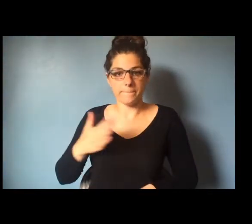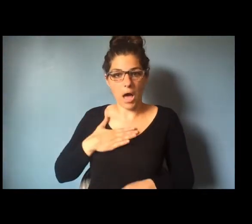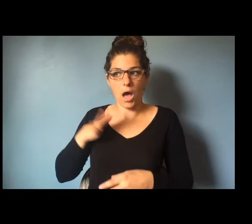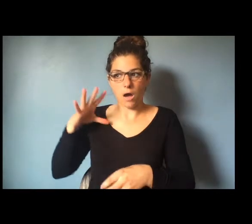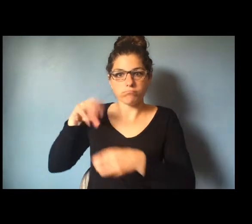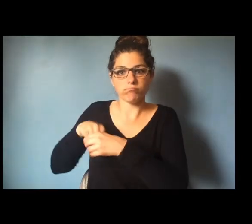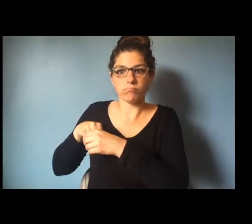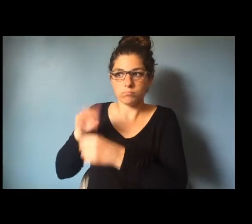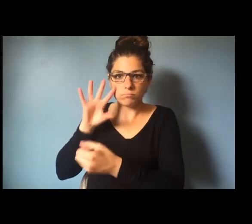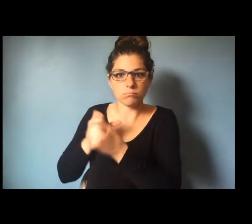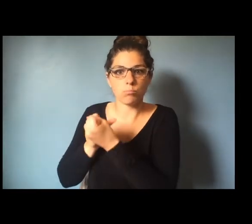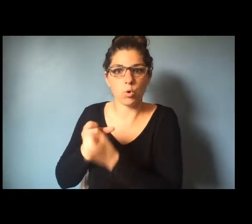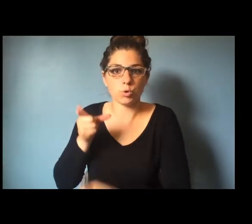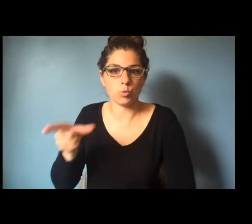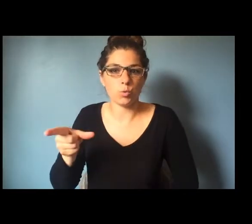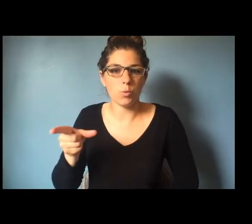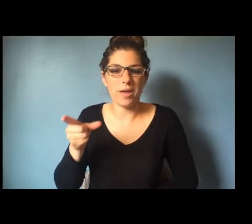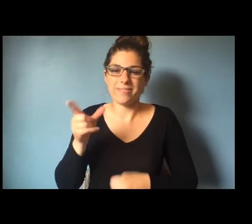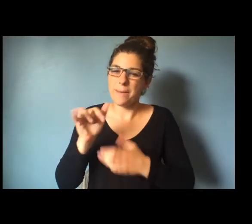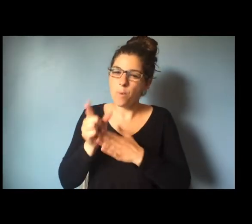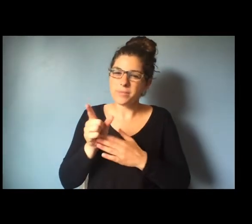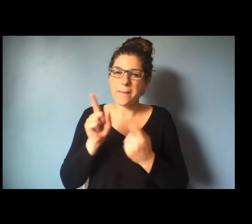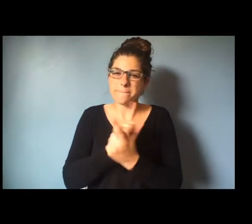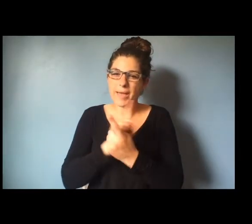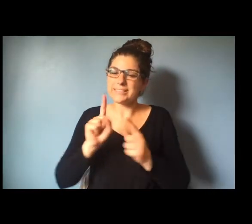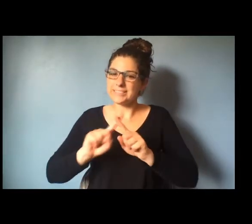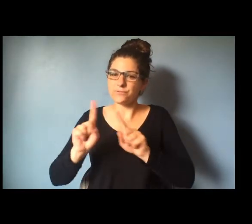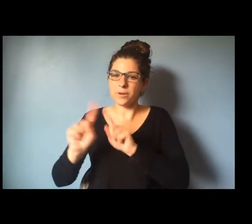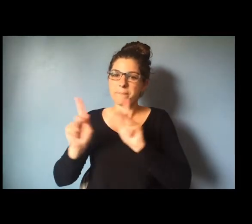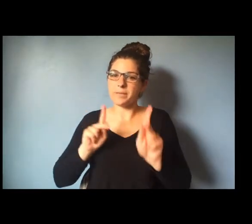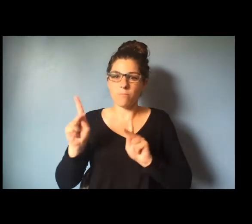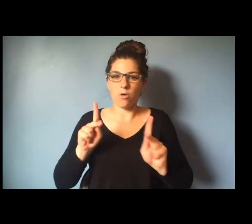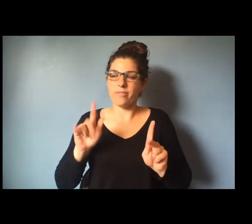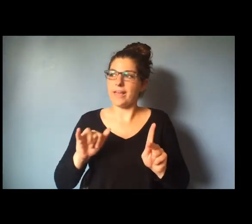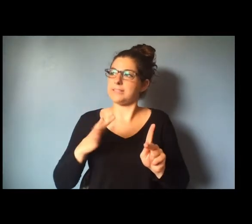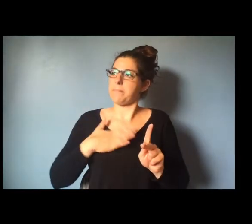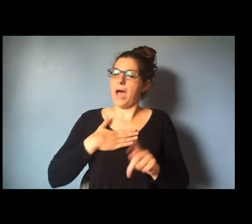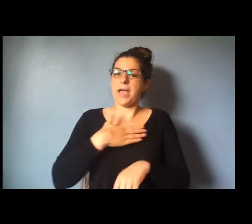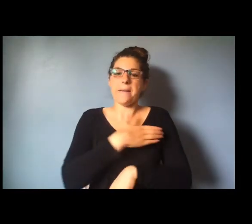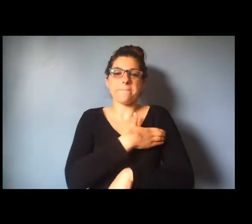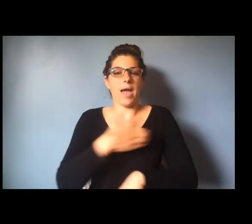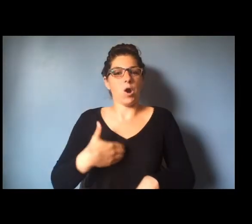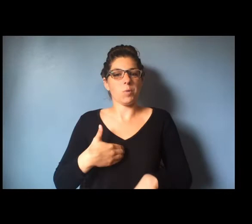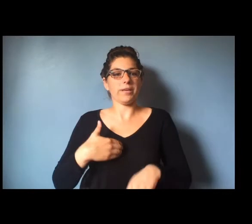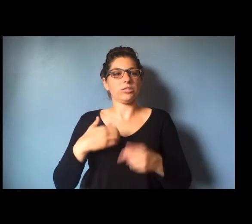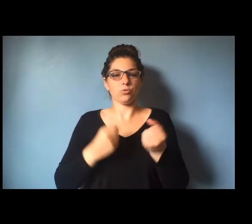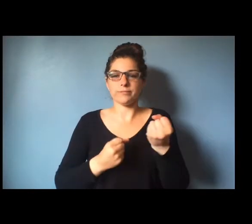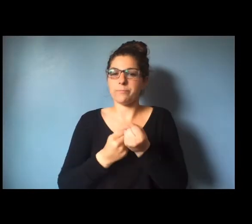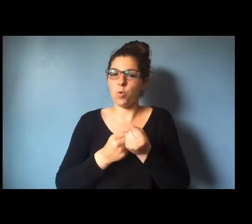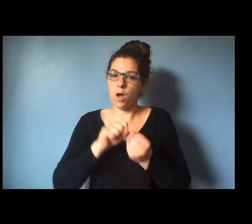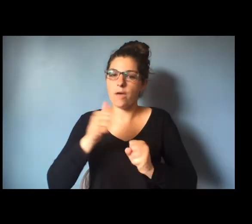So, and those moments where I like met these people, that's like my moment of empowerment, so to say.